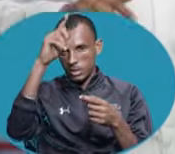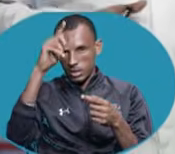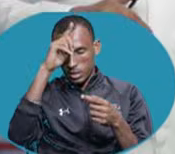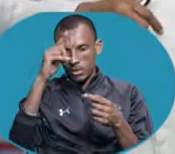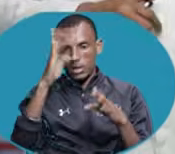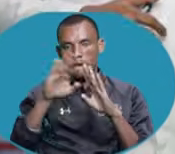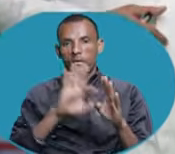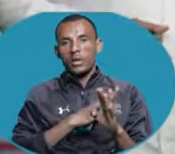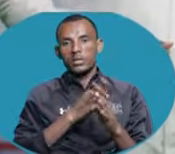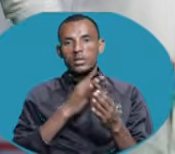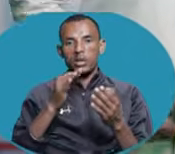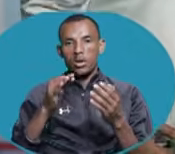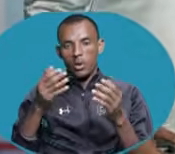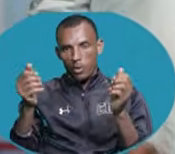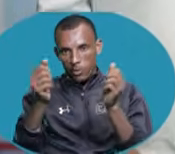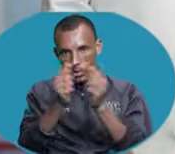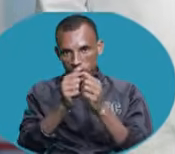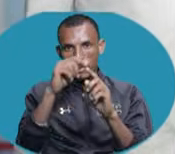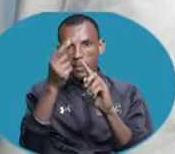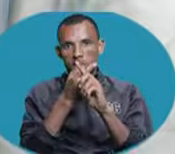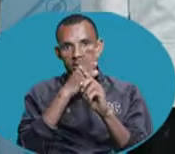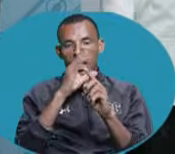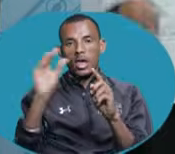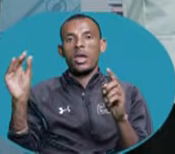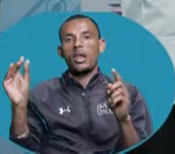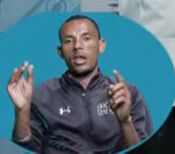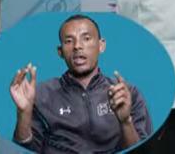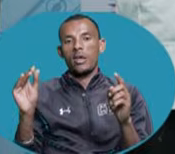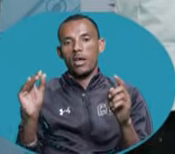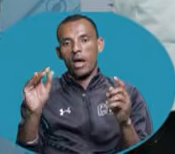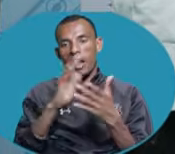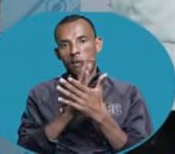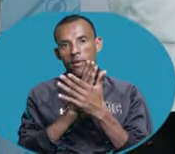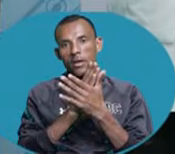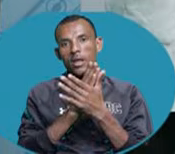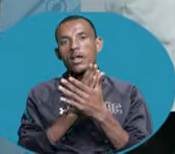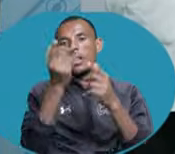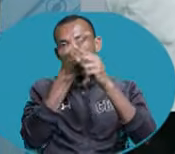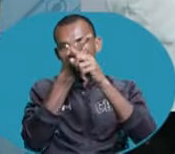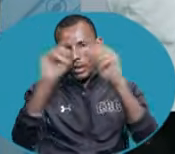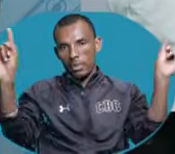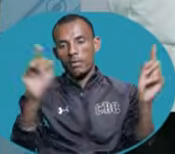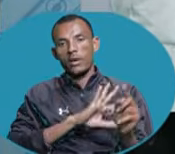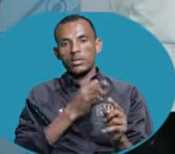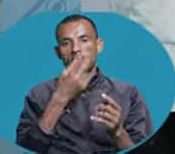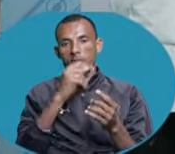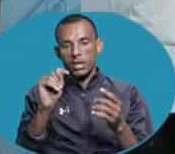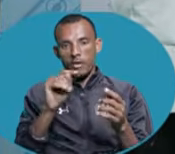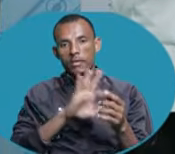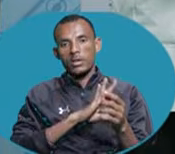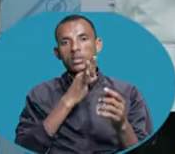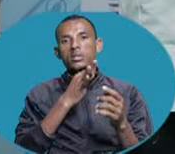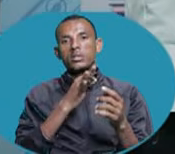half, liberated France. The first president of Free France was Charles de Gaulle. He